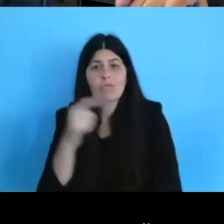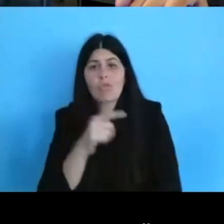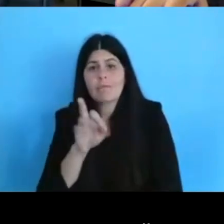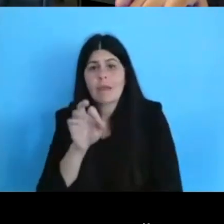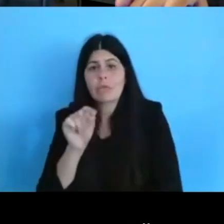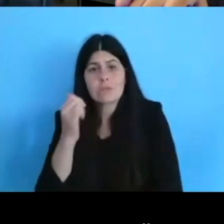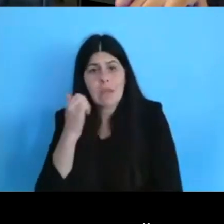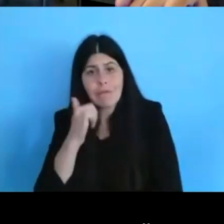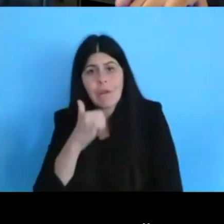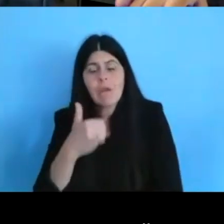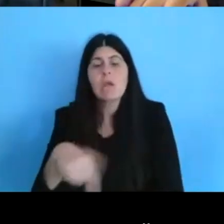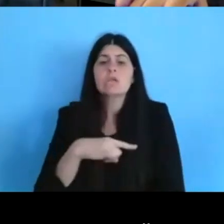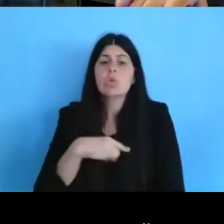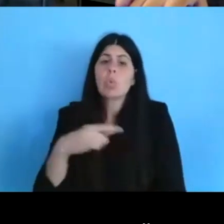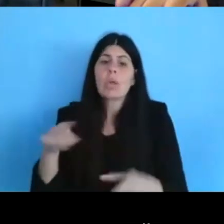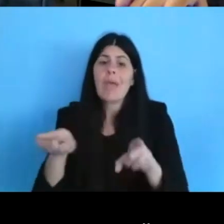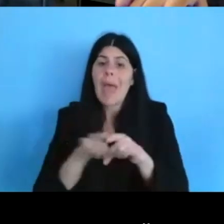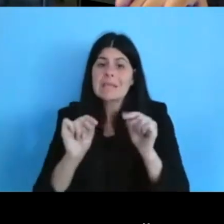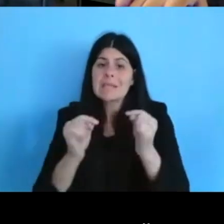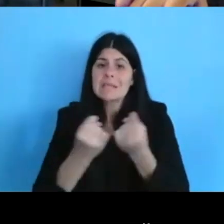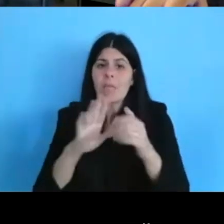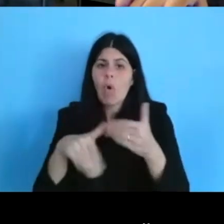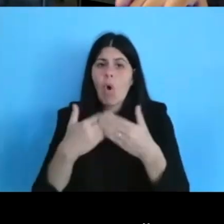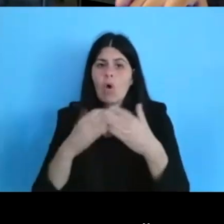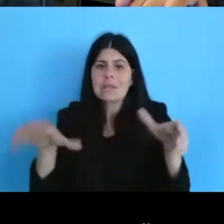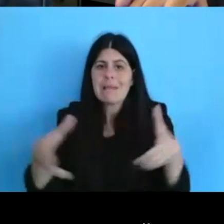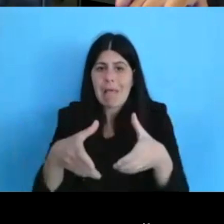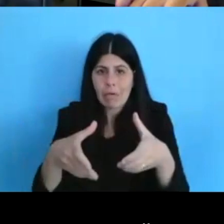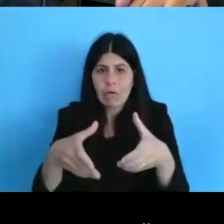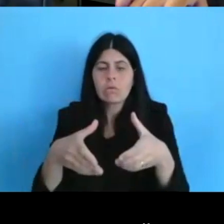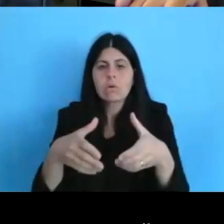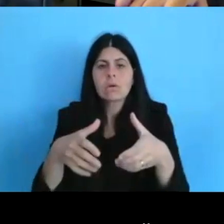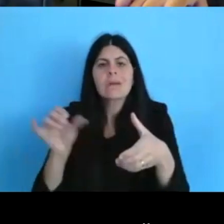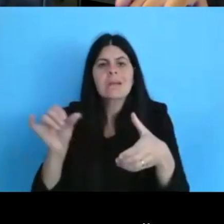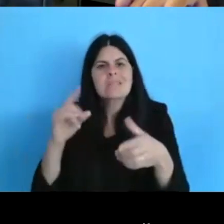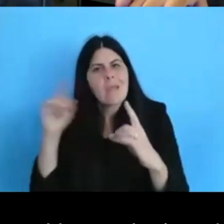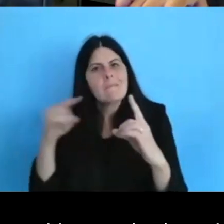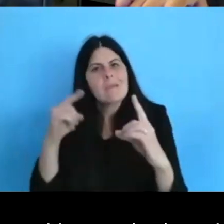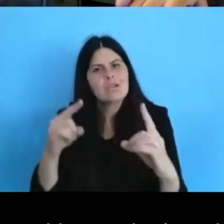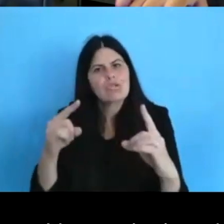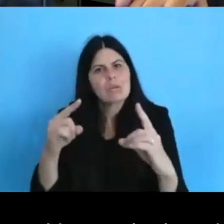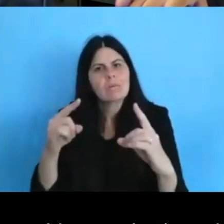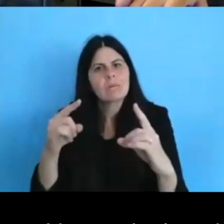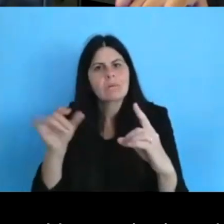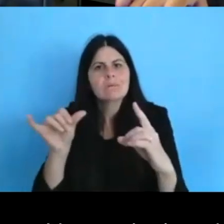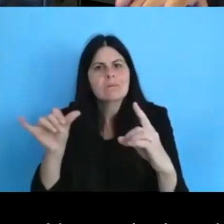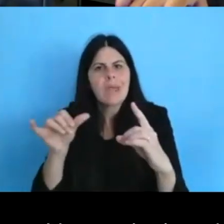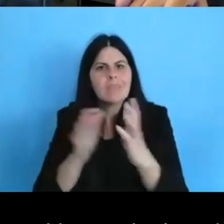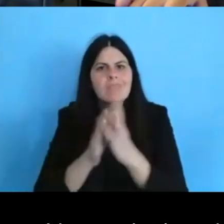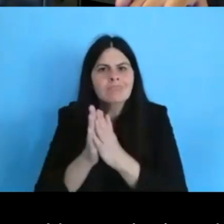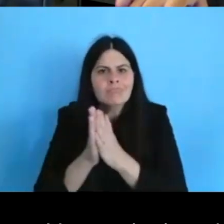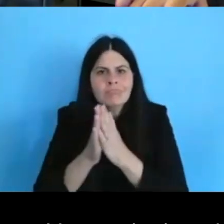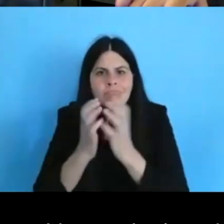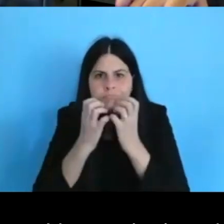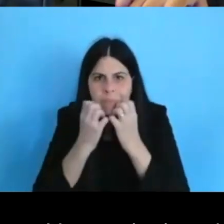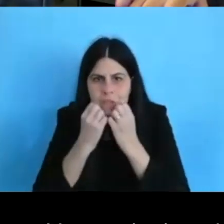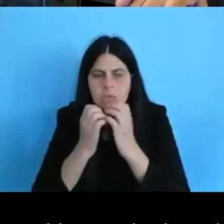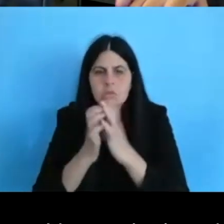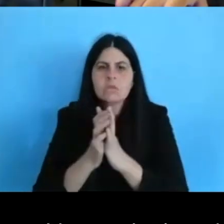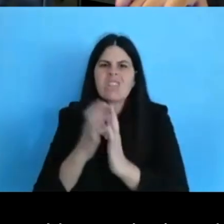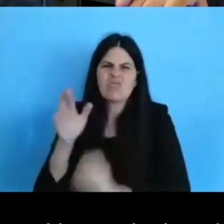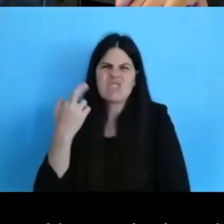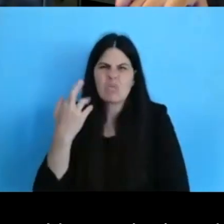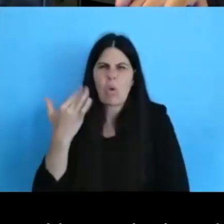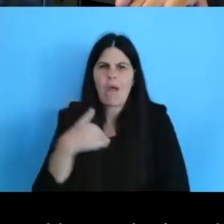as a team, we all come together. We all have the same mission. We have the same passions. And that's why I love to be here in particular, because we are a